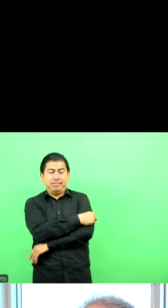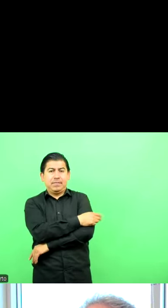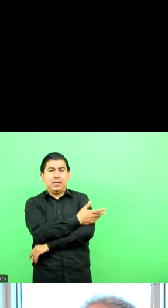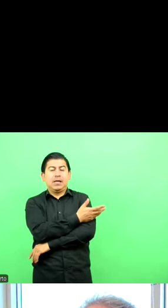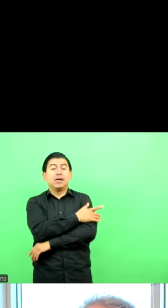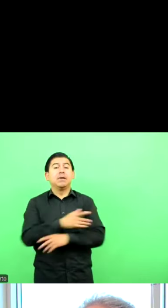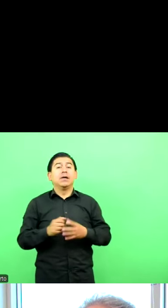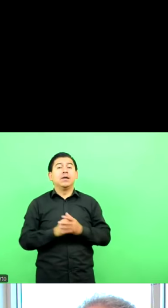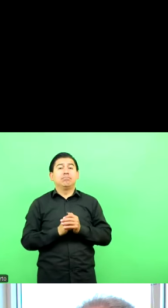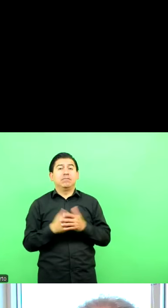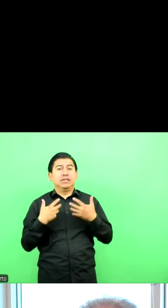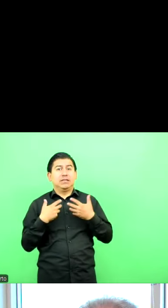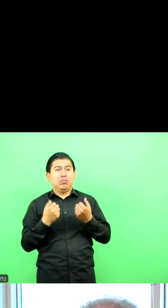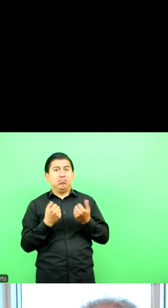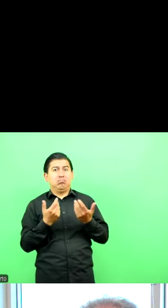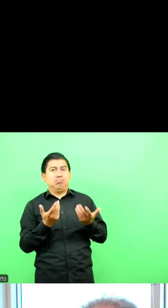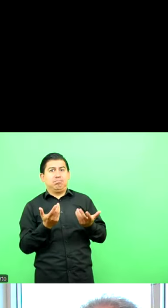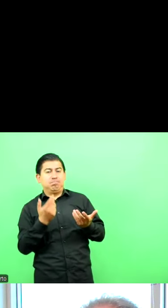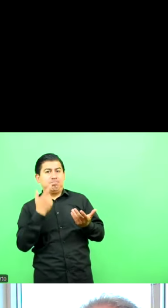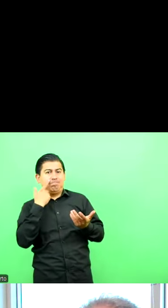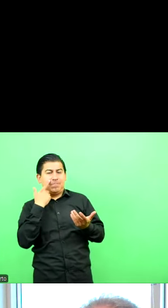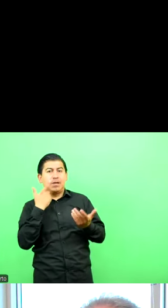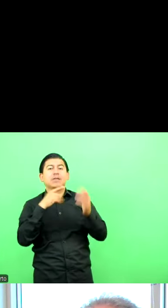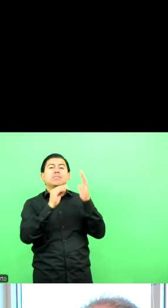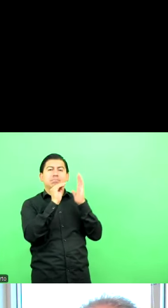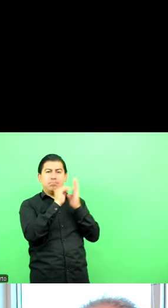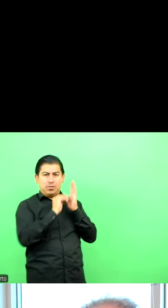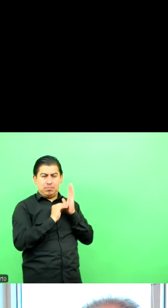as part of as our DG mentioned, that the